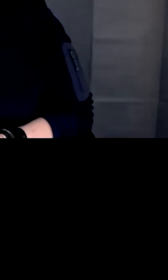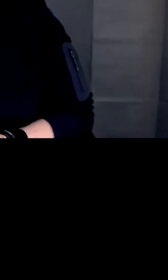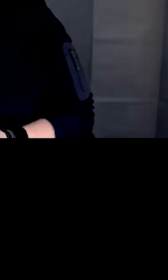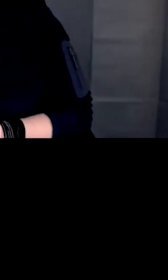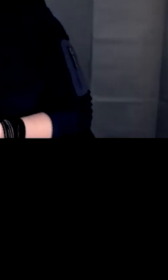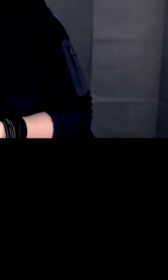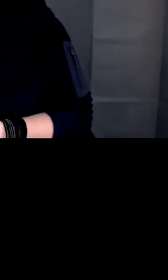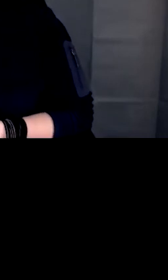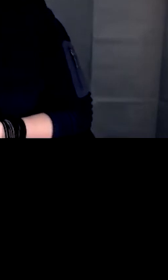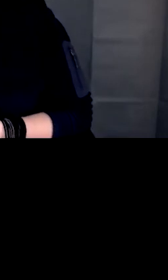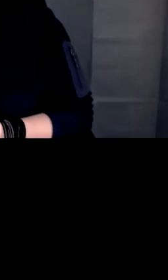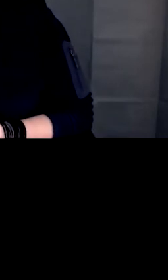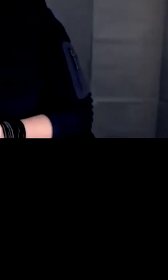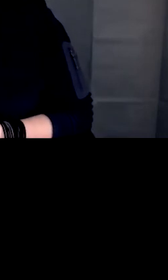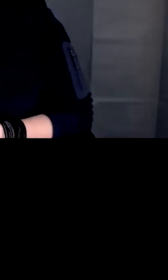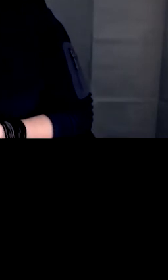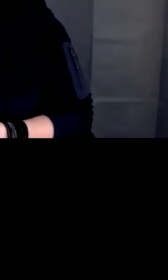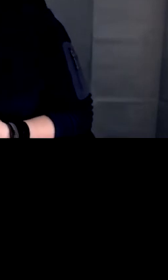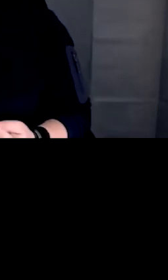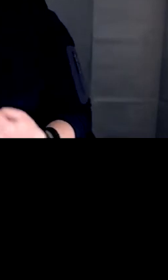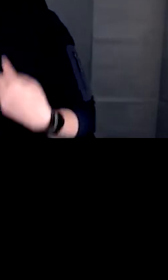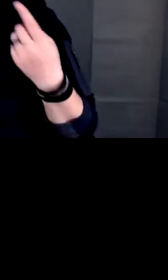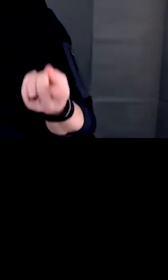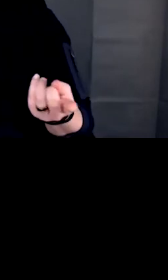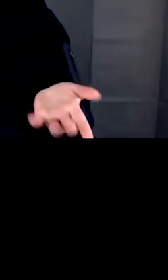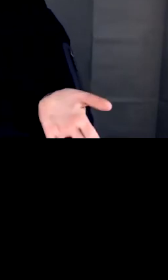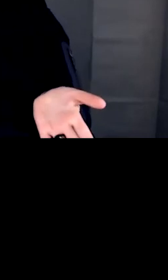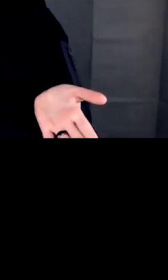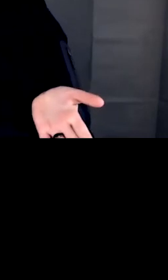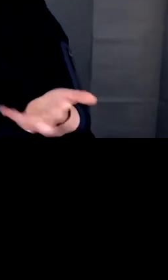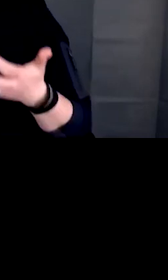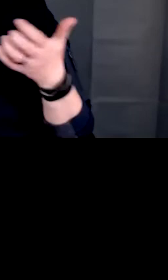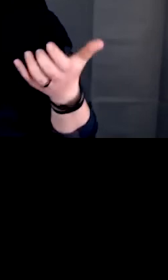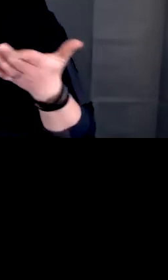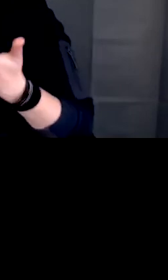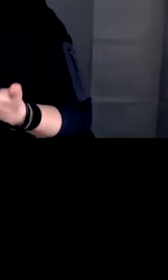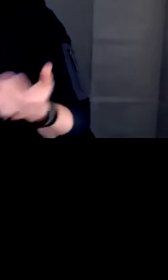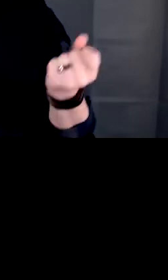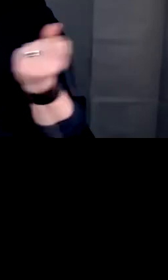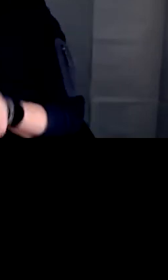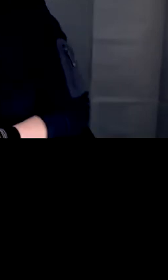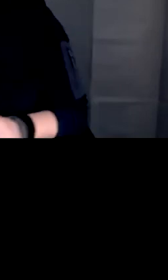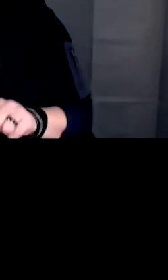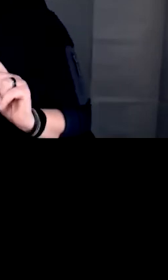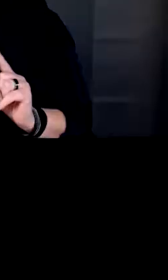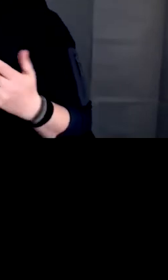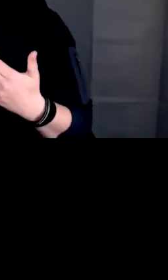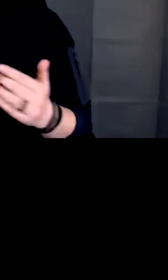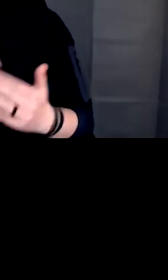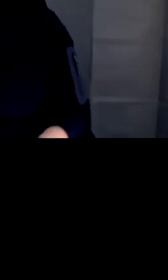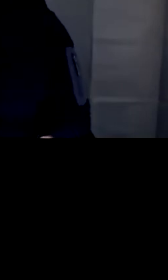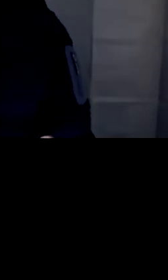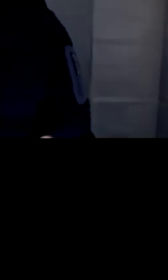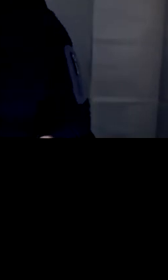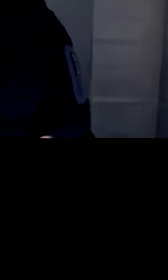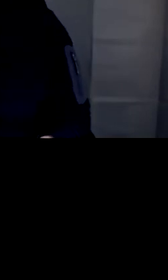that's an idea that's been around for a little while. Has a ton of evidentiary support, yet for some reason has fallen